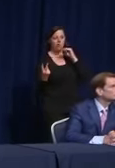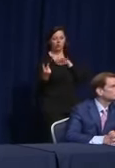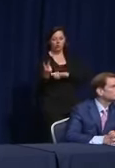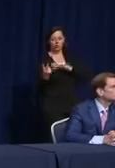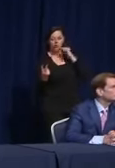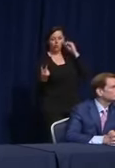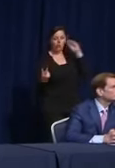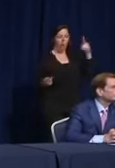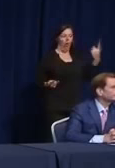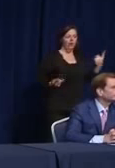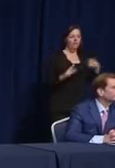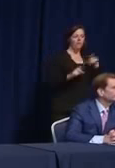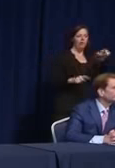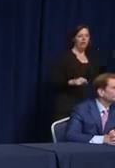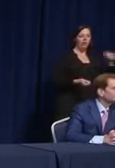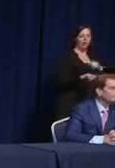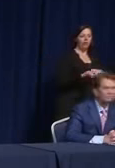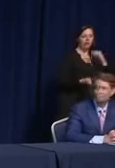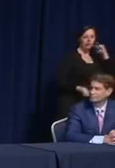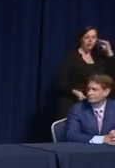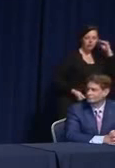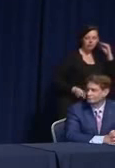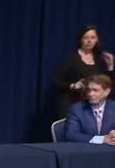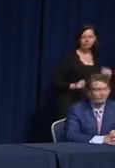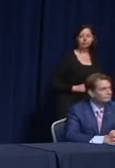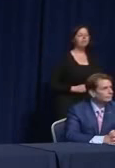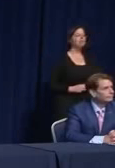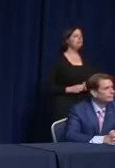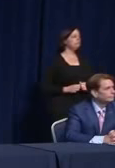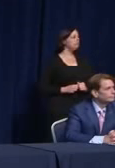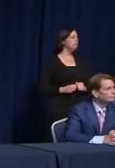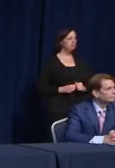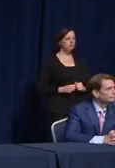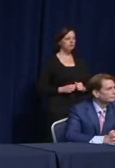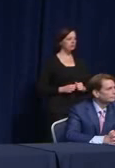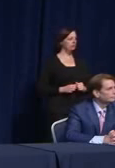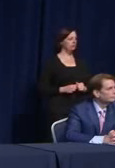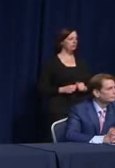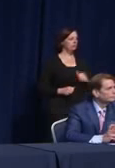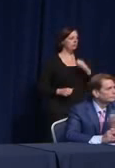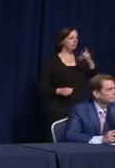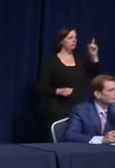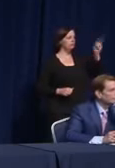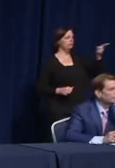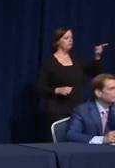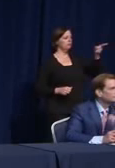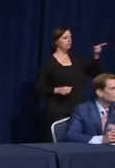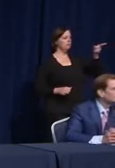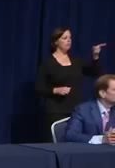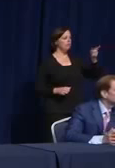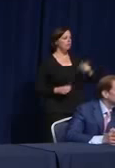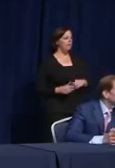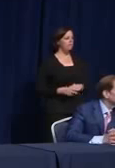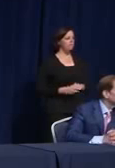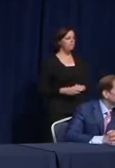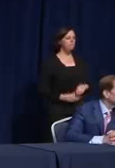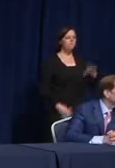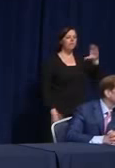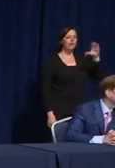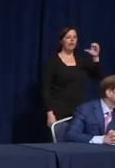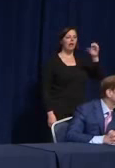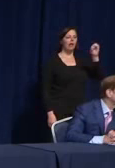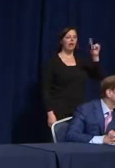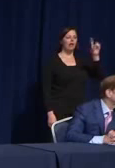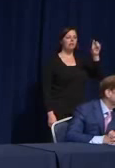Apologies for being, I promise you next time I'll go left to right. It's all good. There's a situation in Camden County.